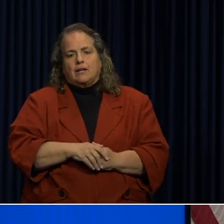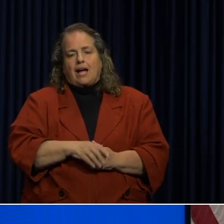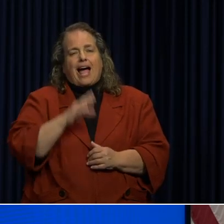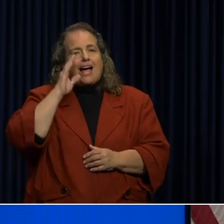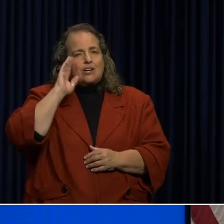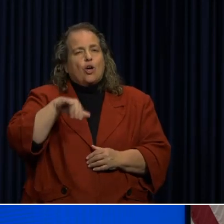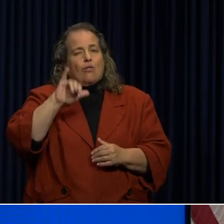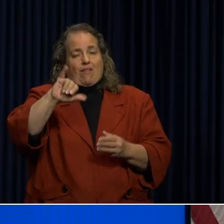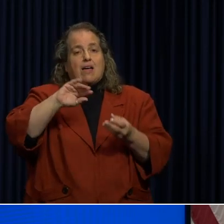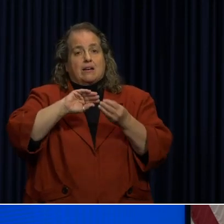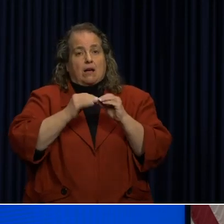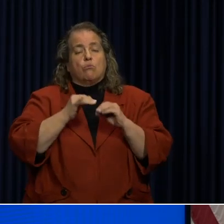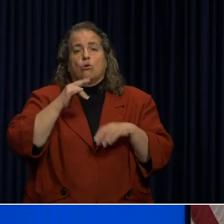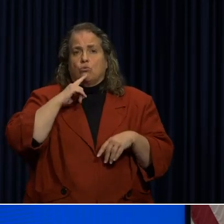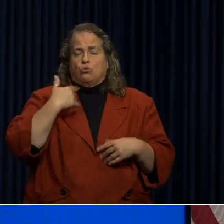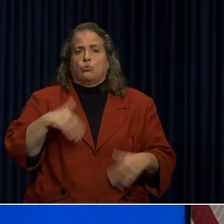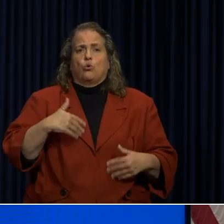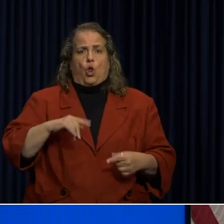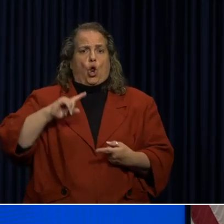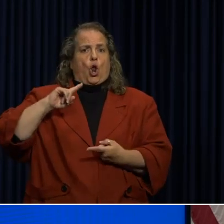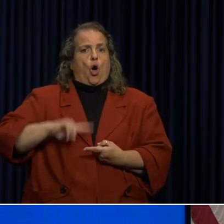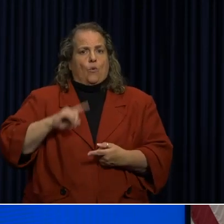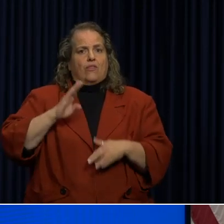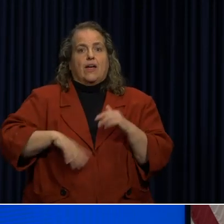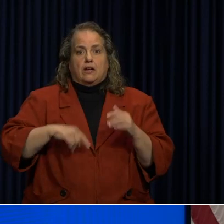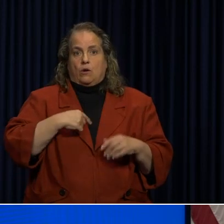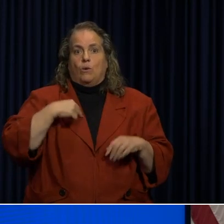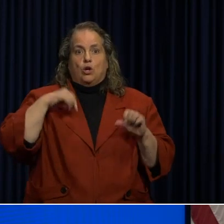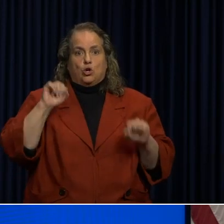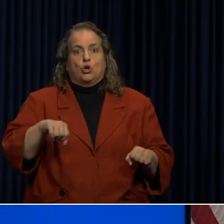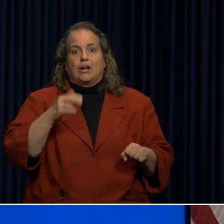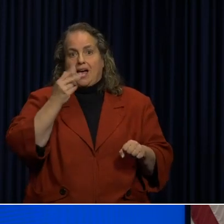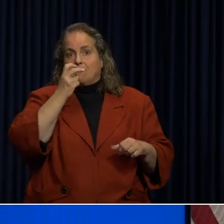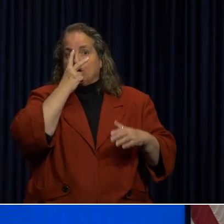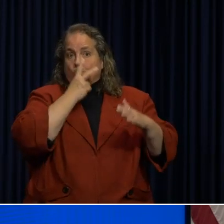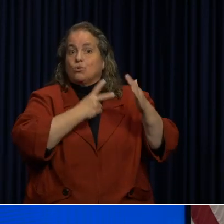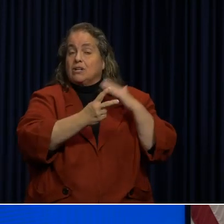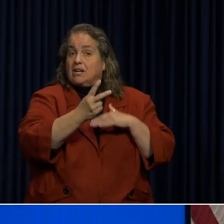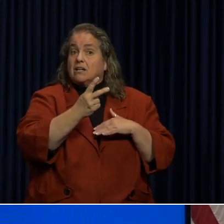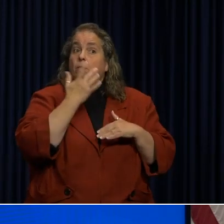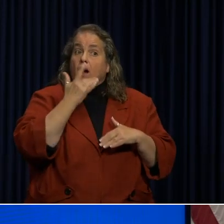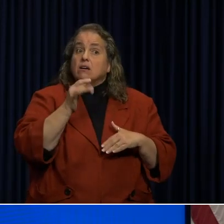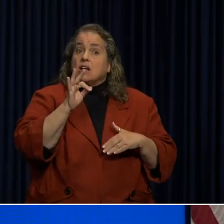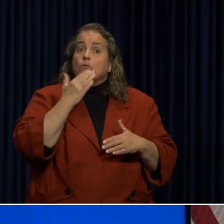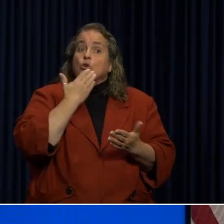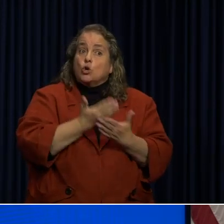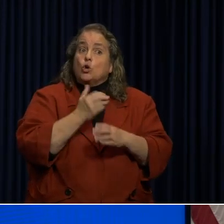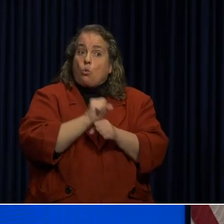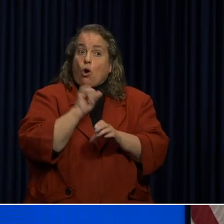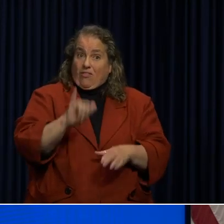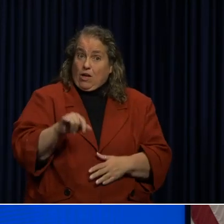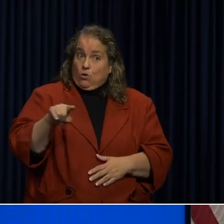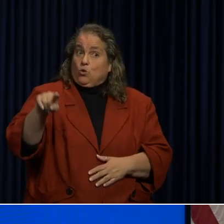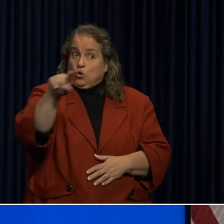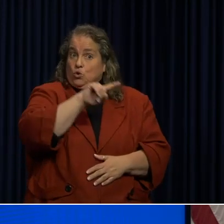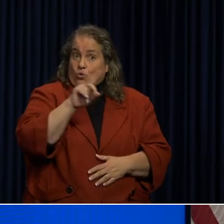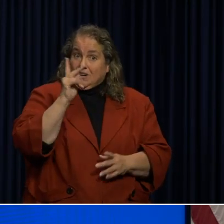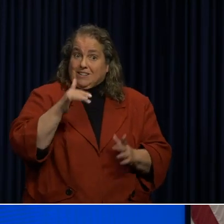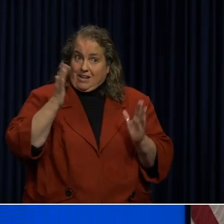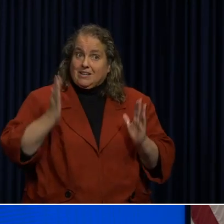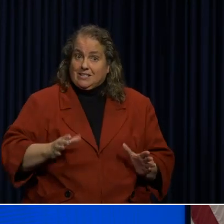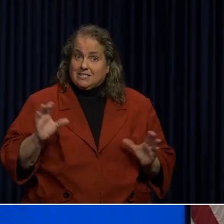so much lower than any prediction would have been to date, and that's because of the good work of Kentuckians, it is